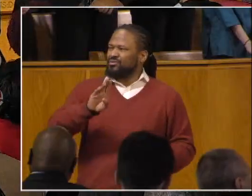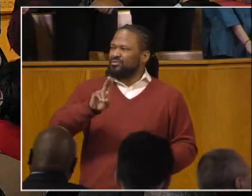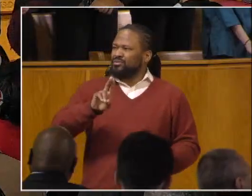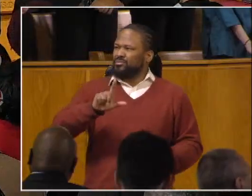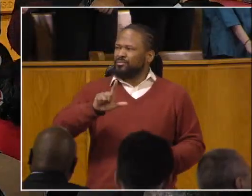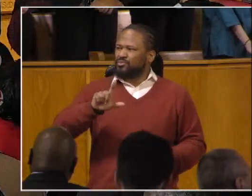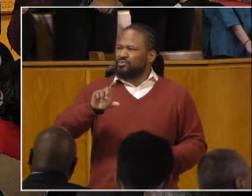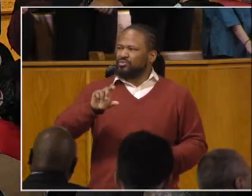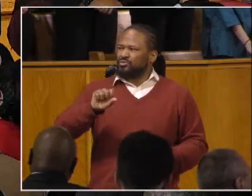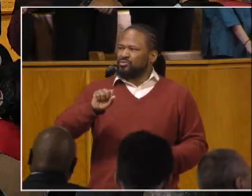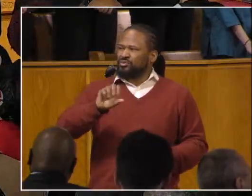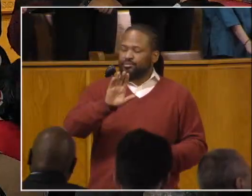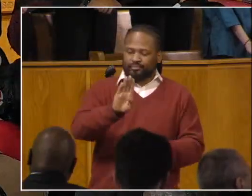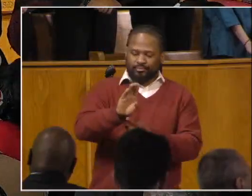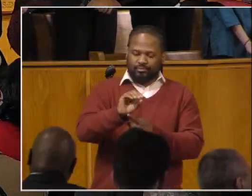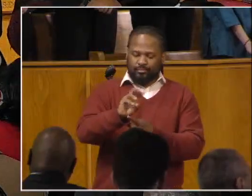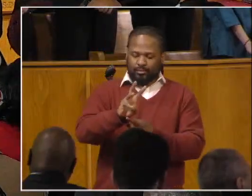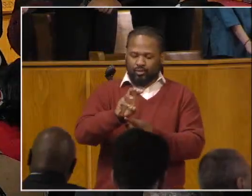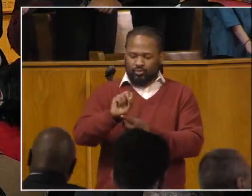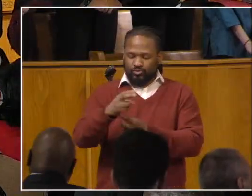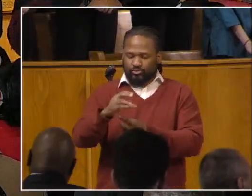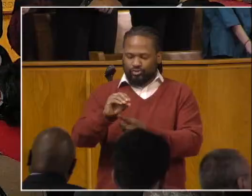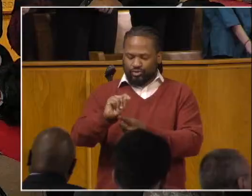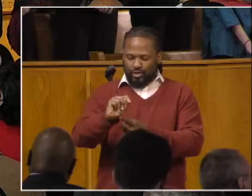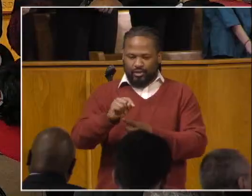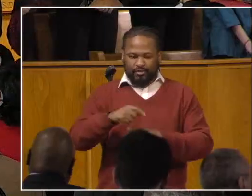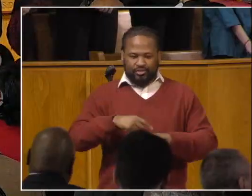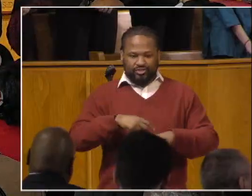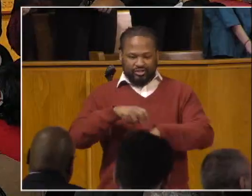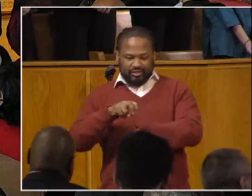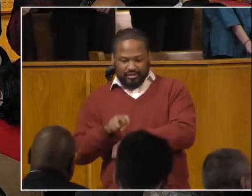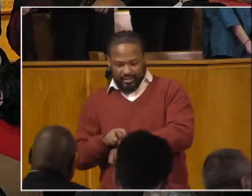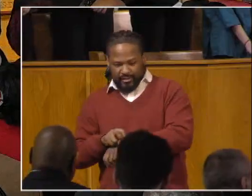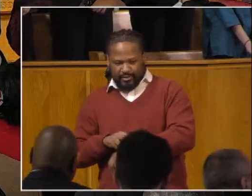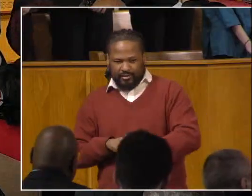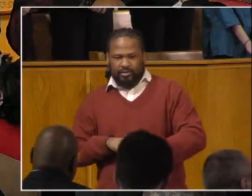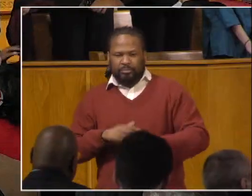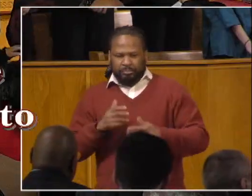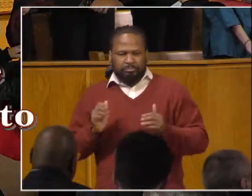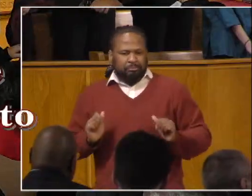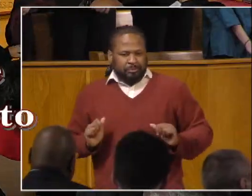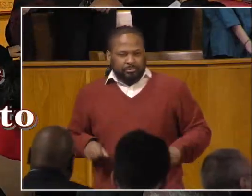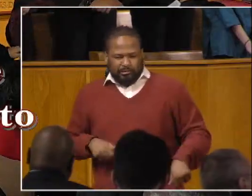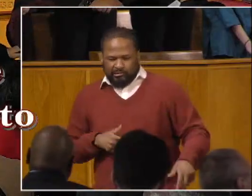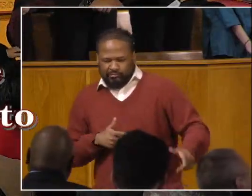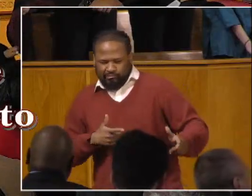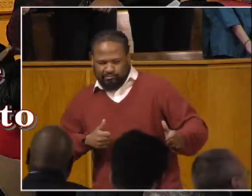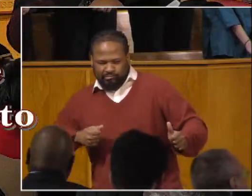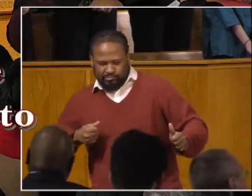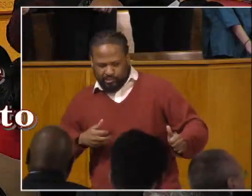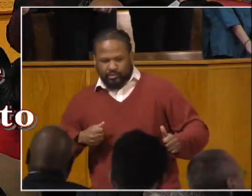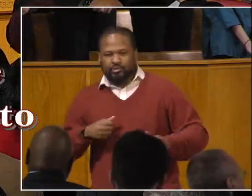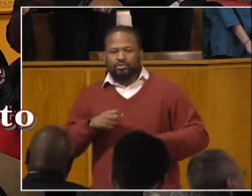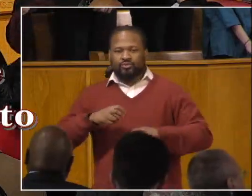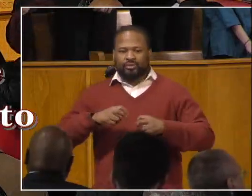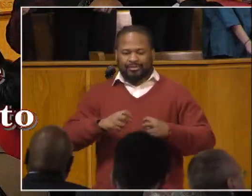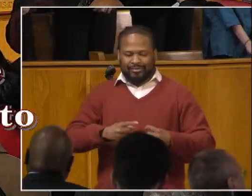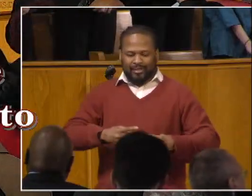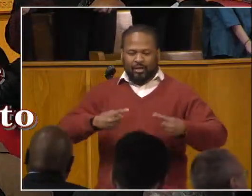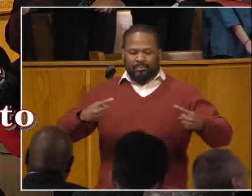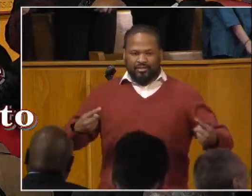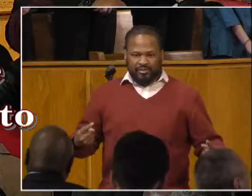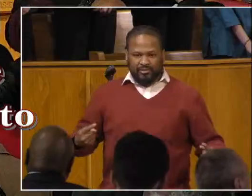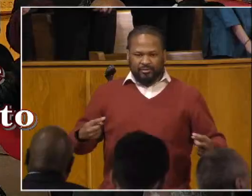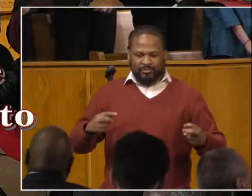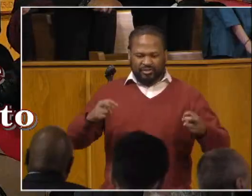herself, "Let me not see the death of the boy." So she sat opposite him and lifted her voice and